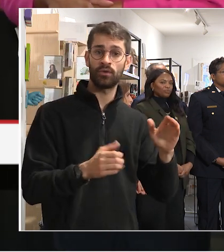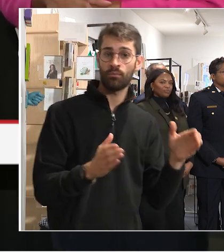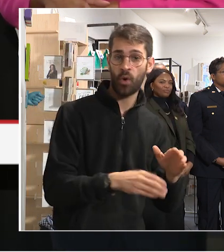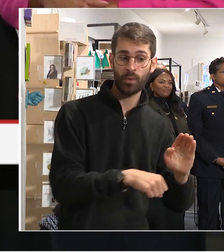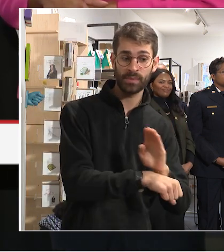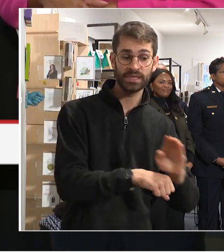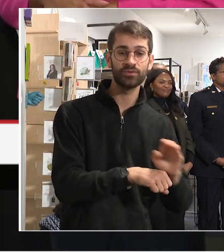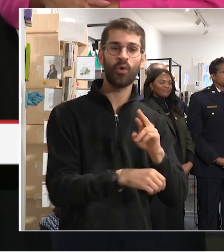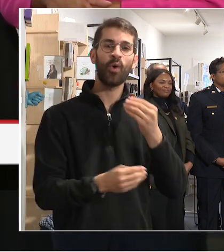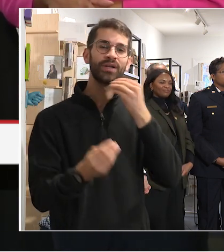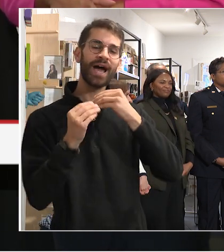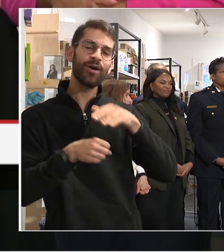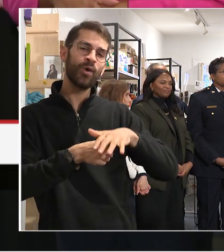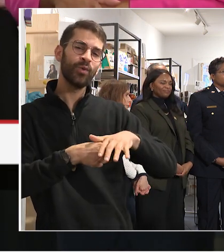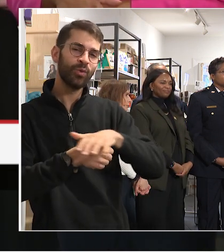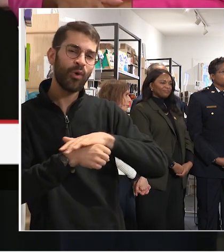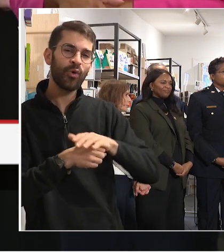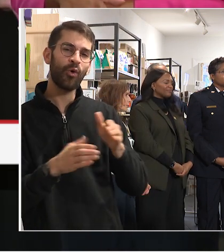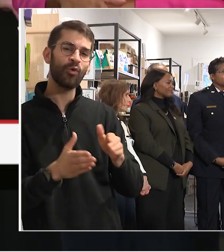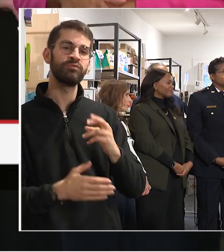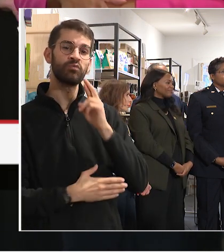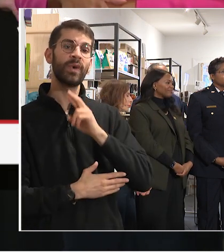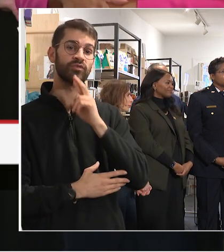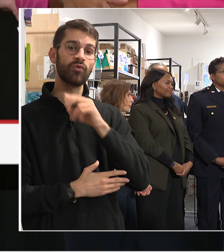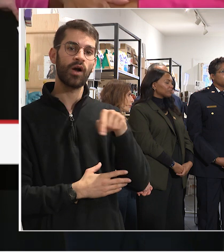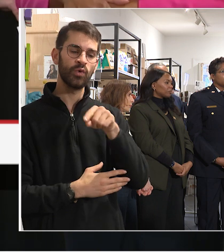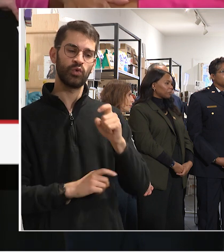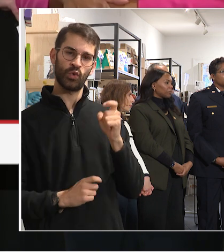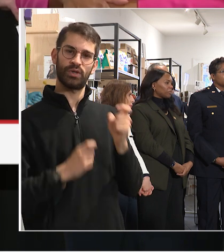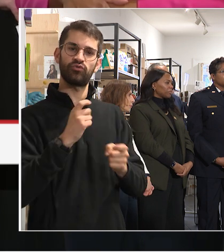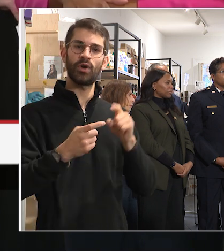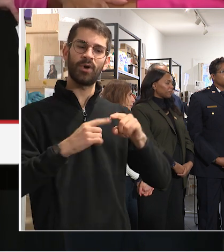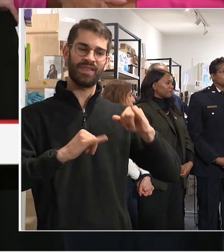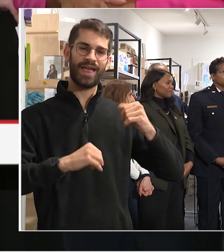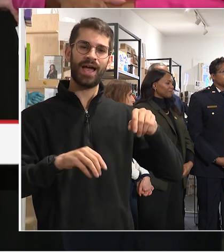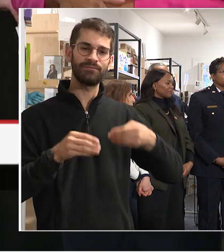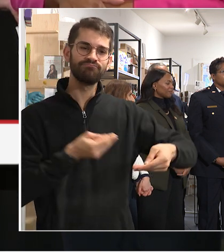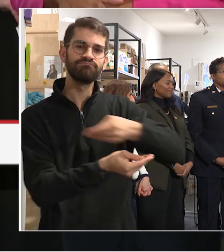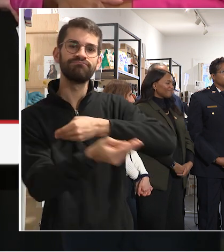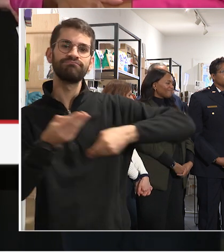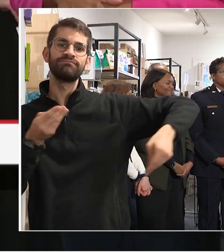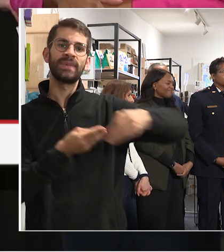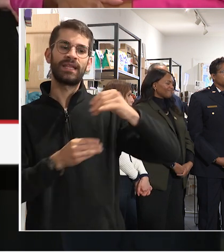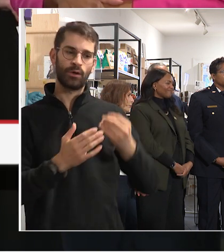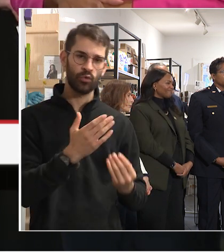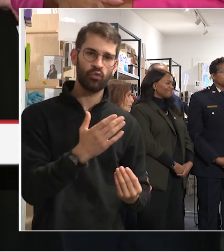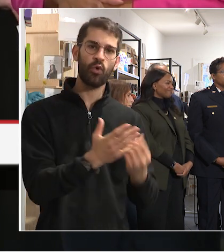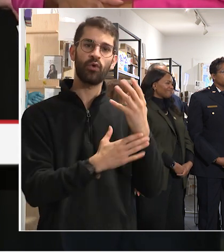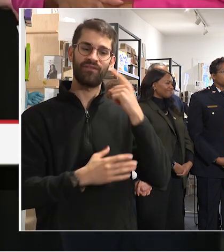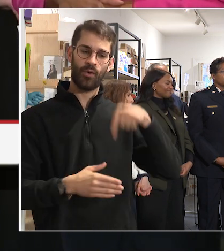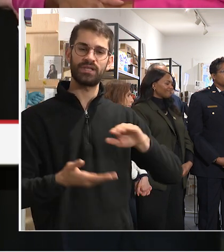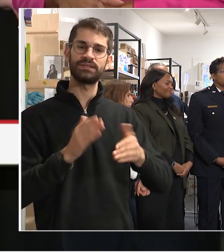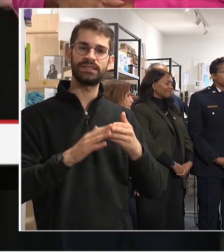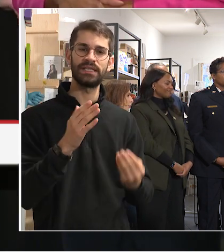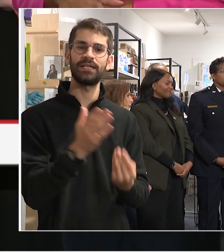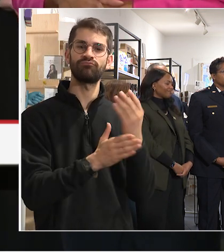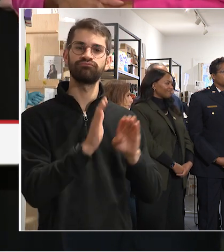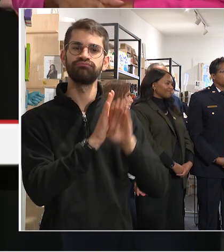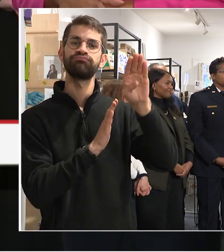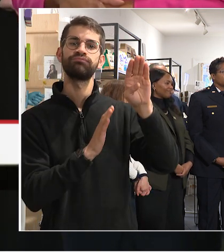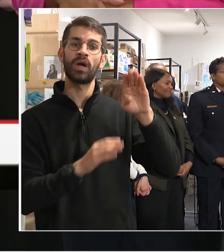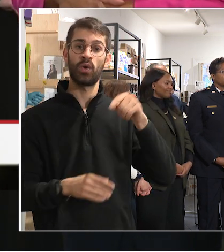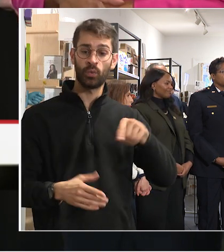local at a restaurant, you're contributing to a cycle of growth that helps our city flourish. Because when you shop